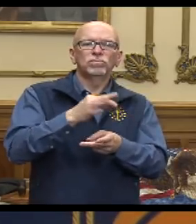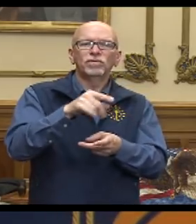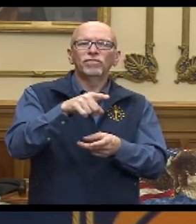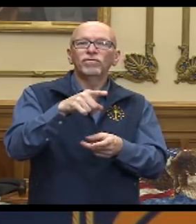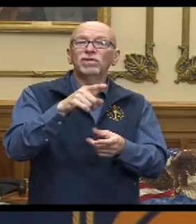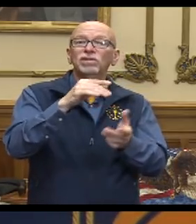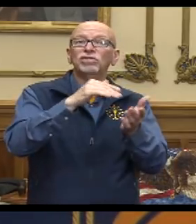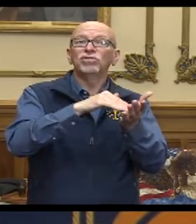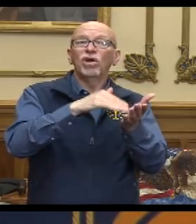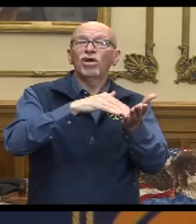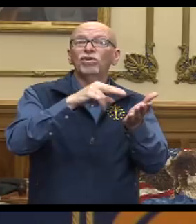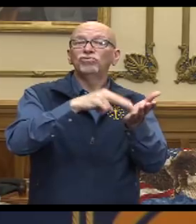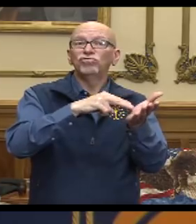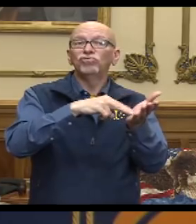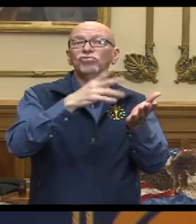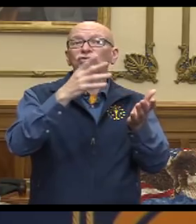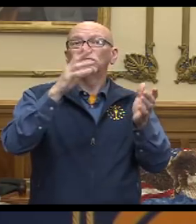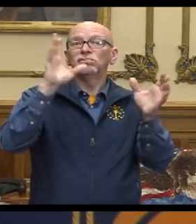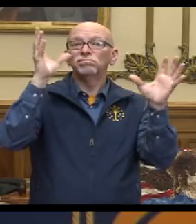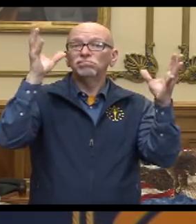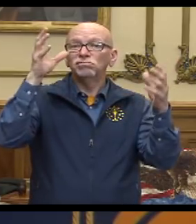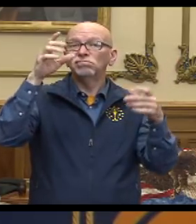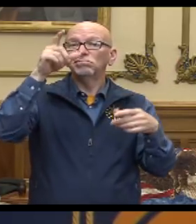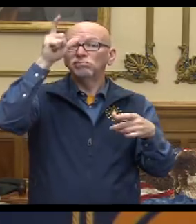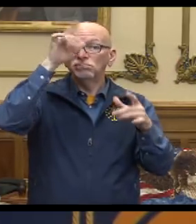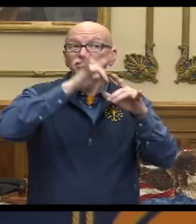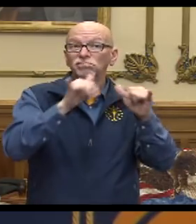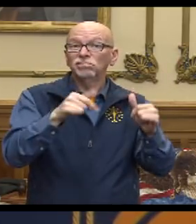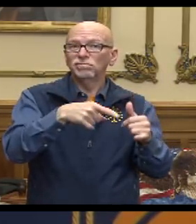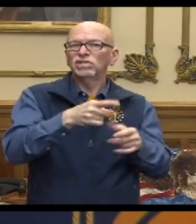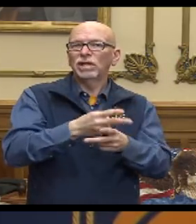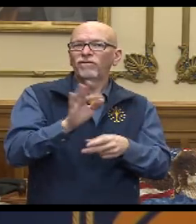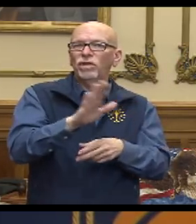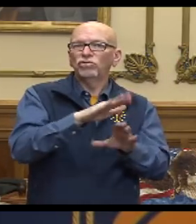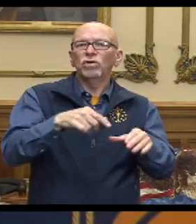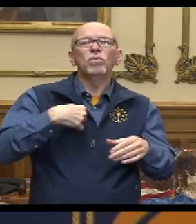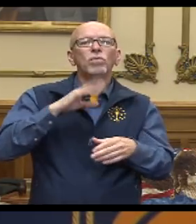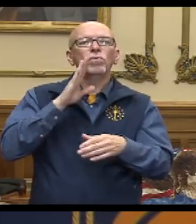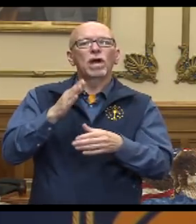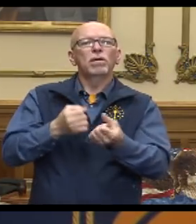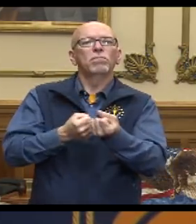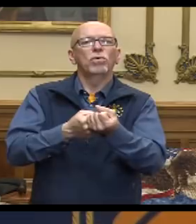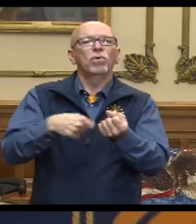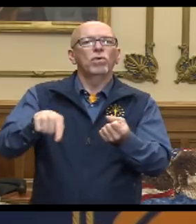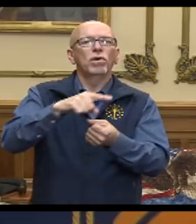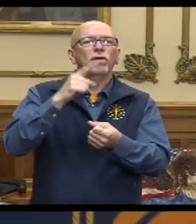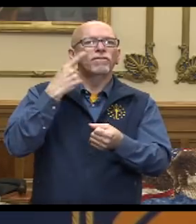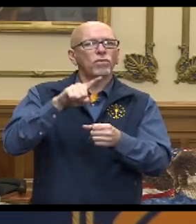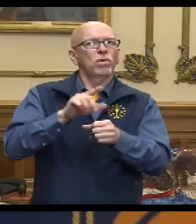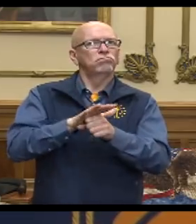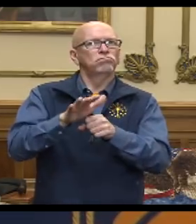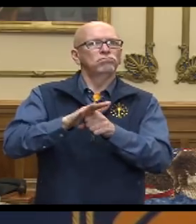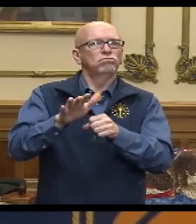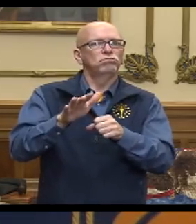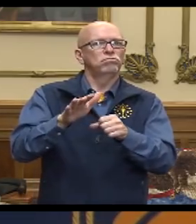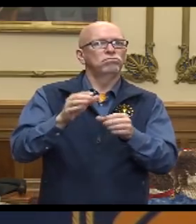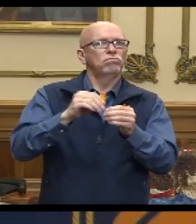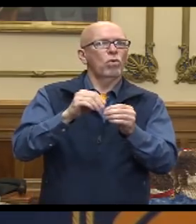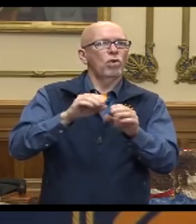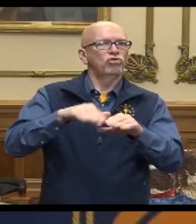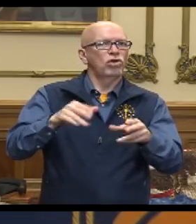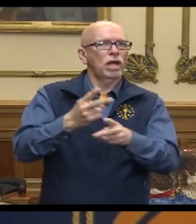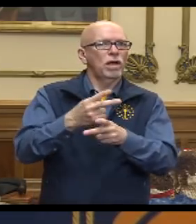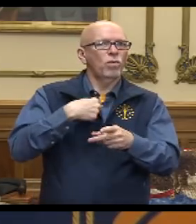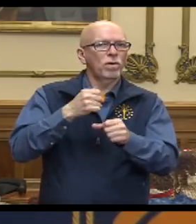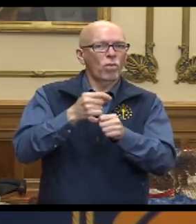healthcare providers, first responders, and will continue to support the reopening for sufficient childcare as we move through each